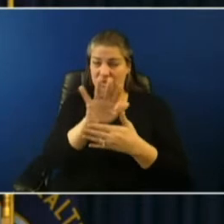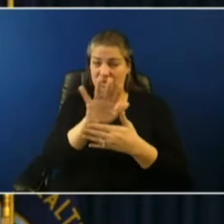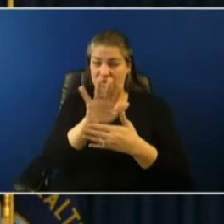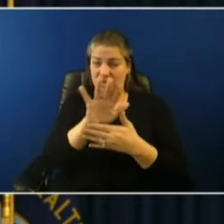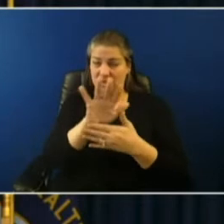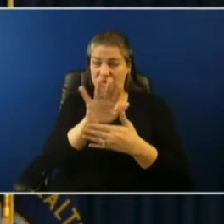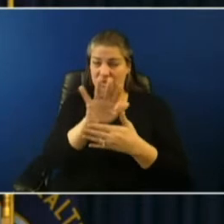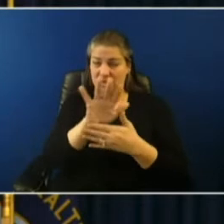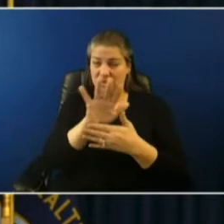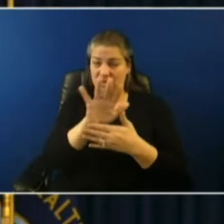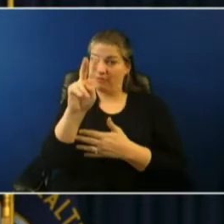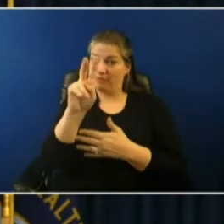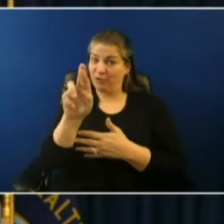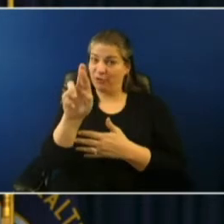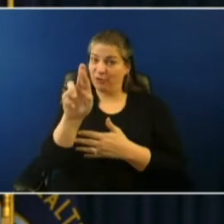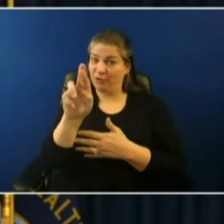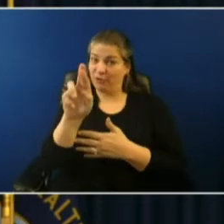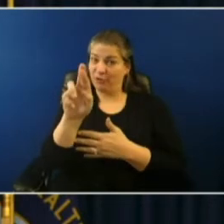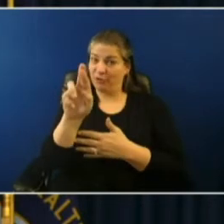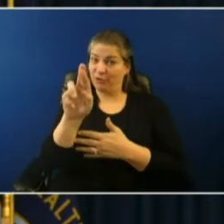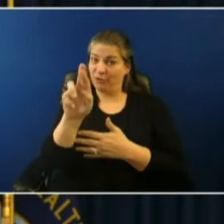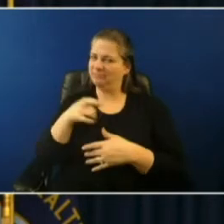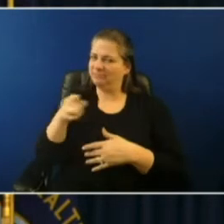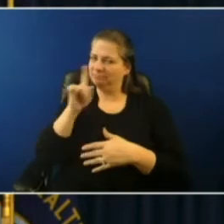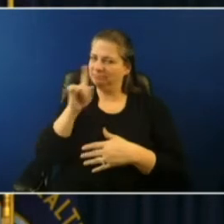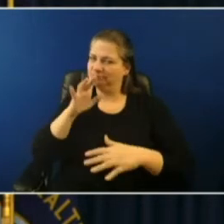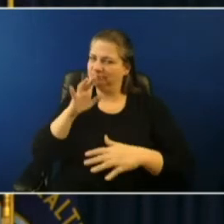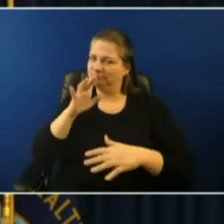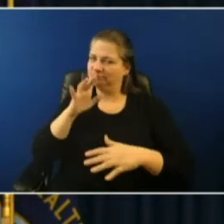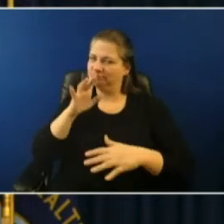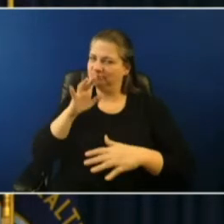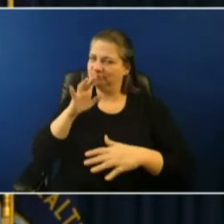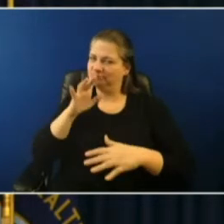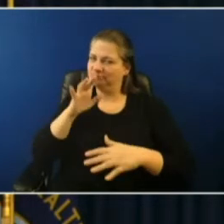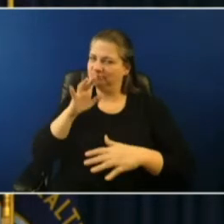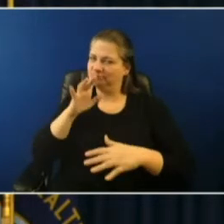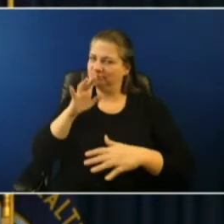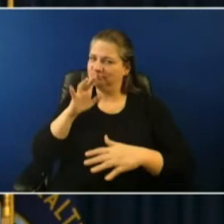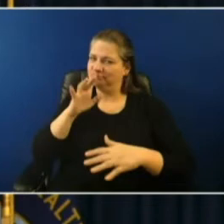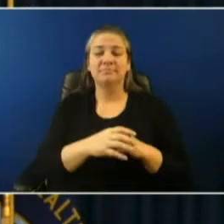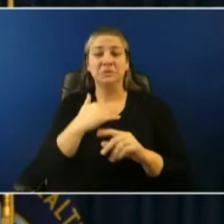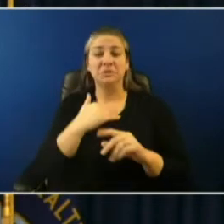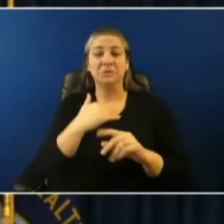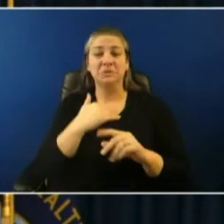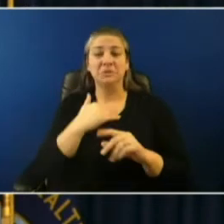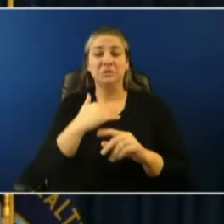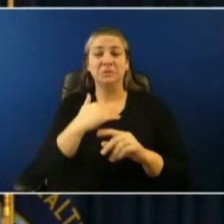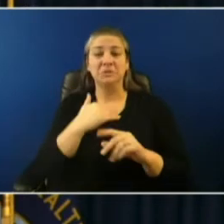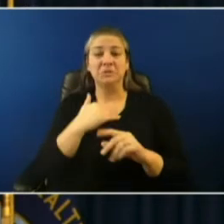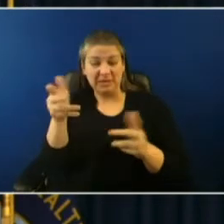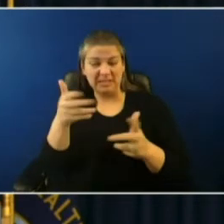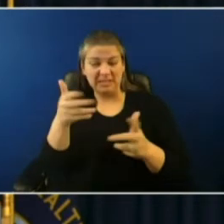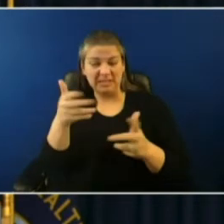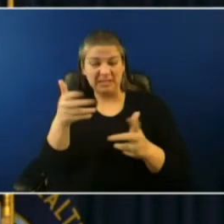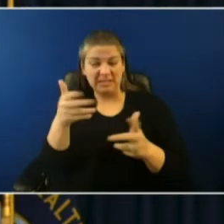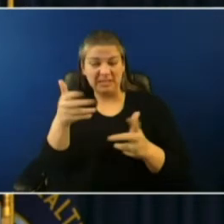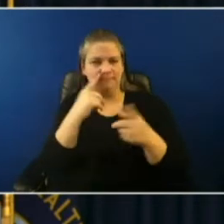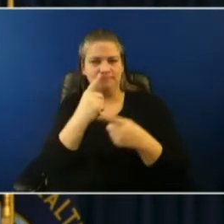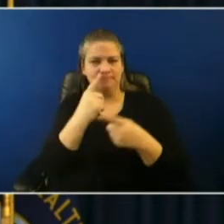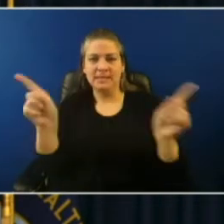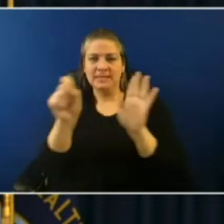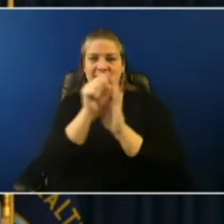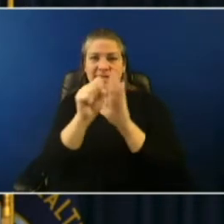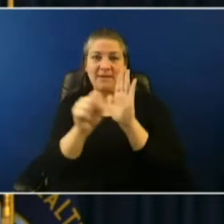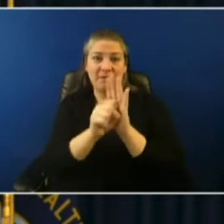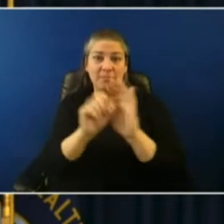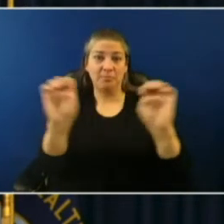We fully expect to flood. As a reminder, I've already declared a state of emergency so we could pre-position our